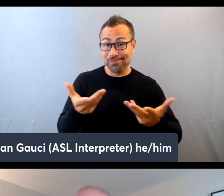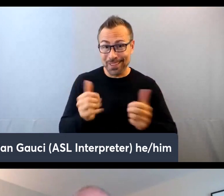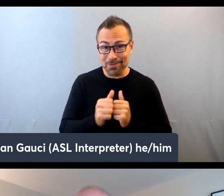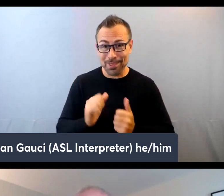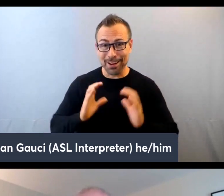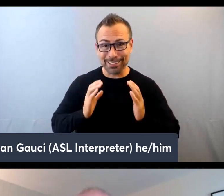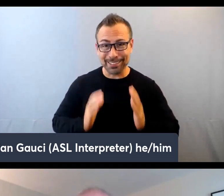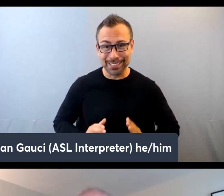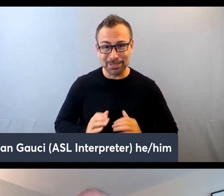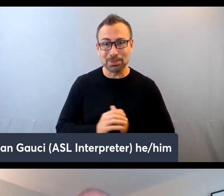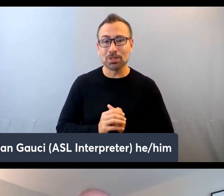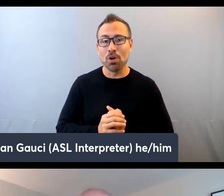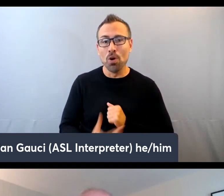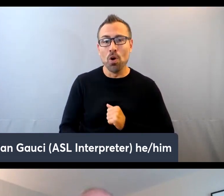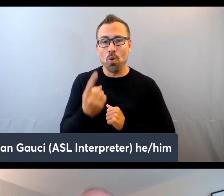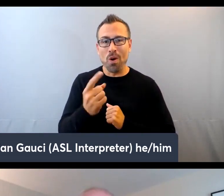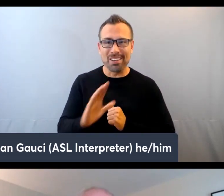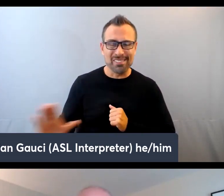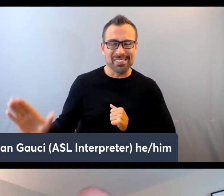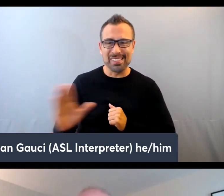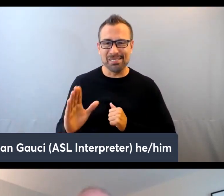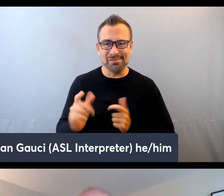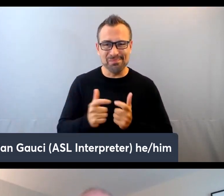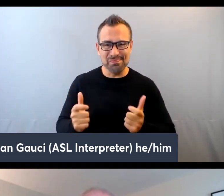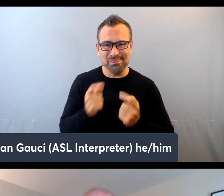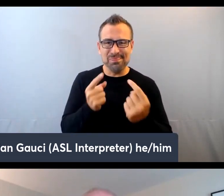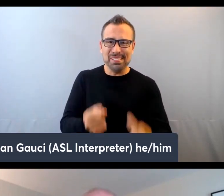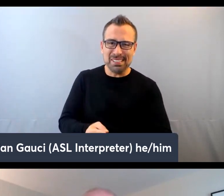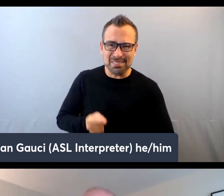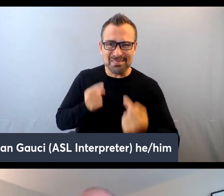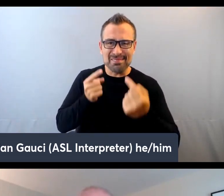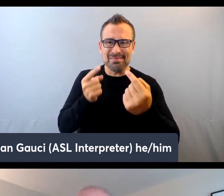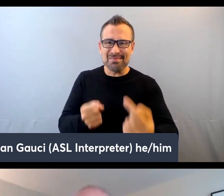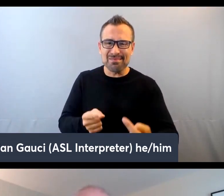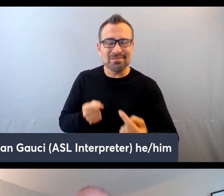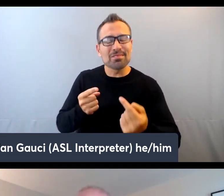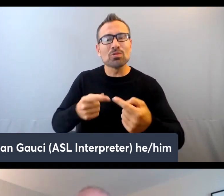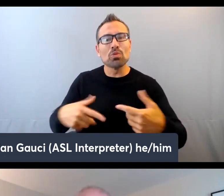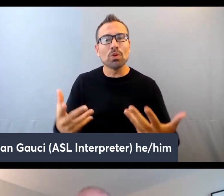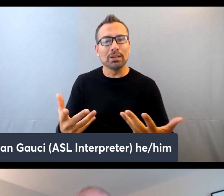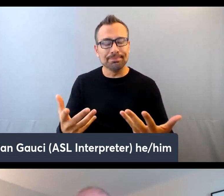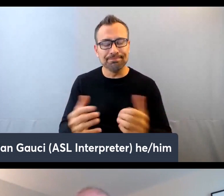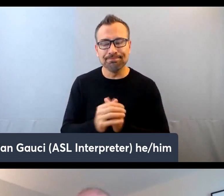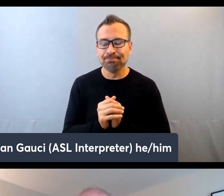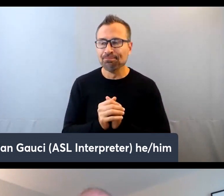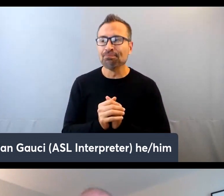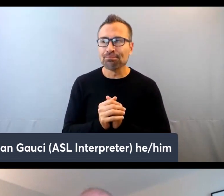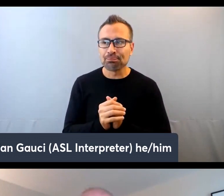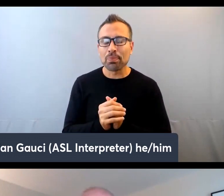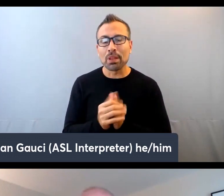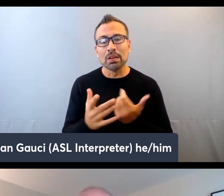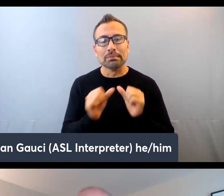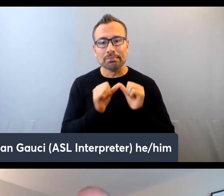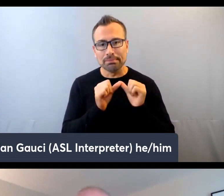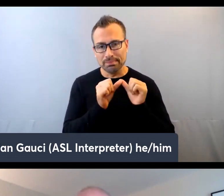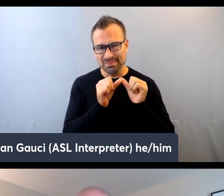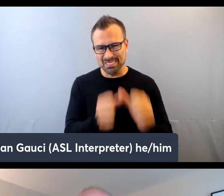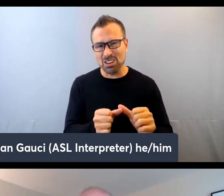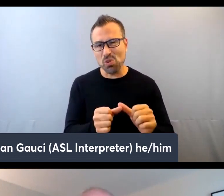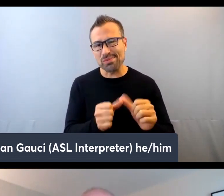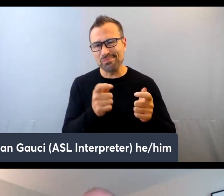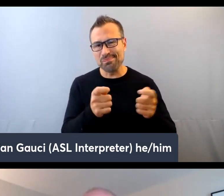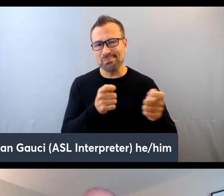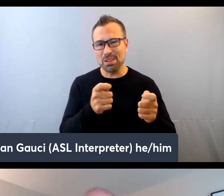their biggest pain points, sort of overall, is the ongoing management